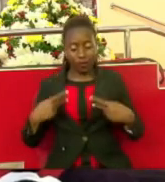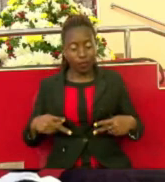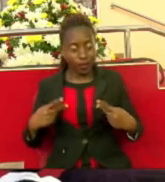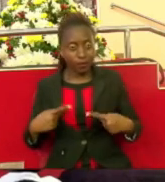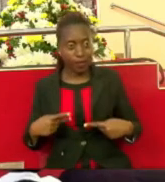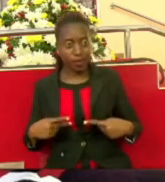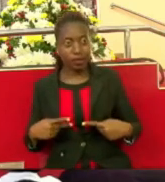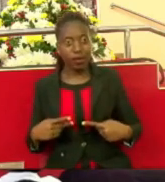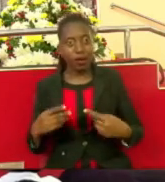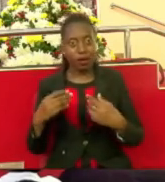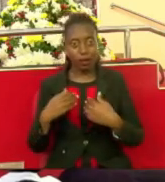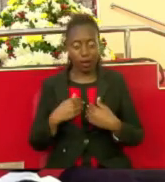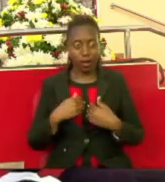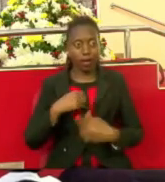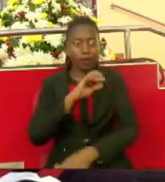energy